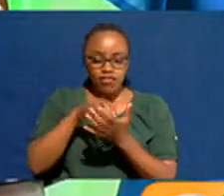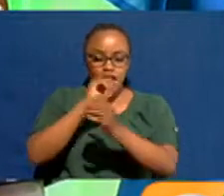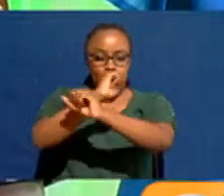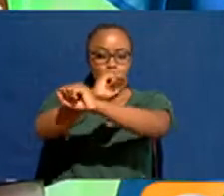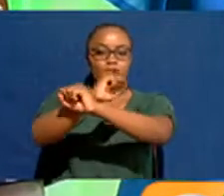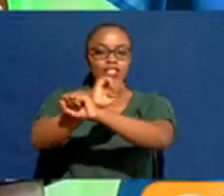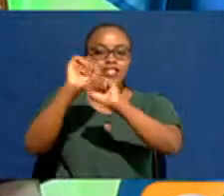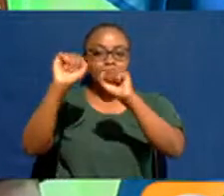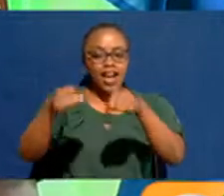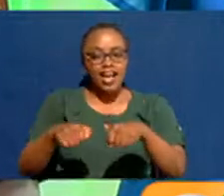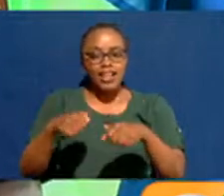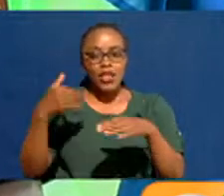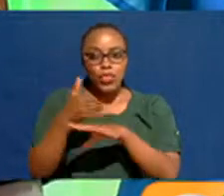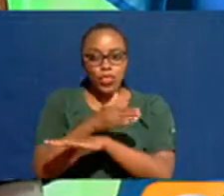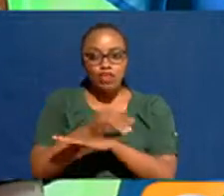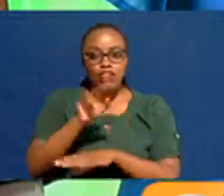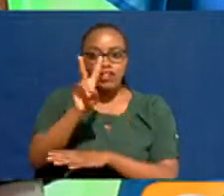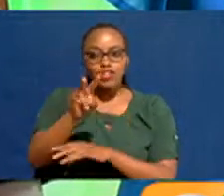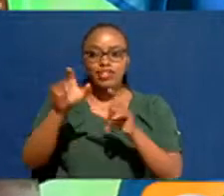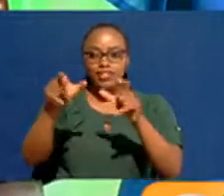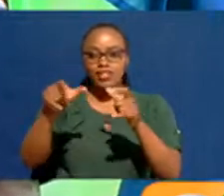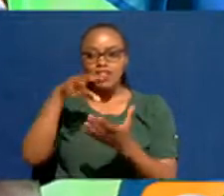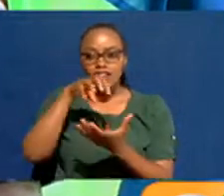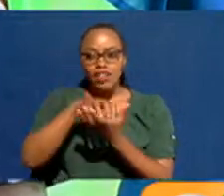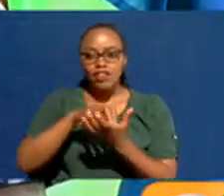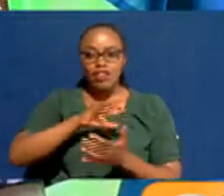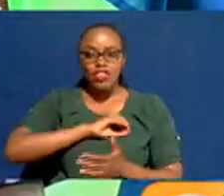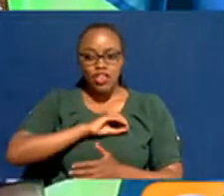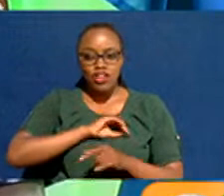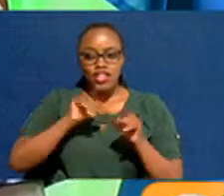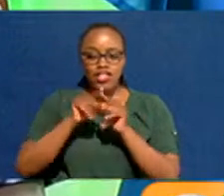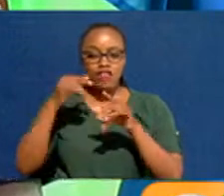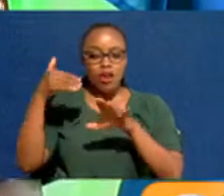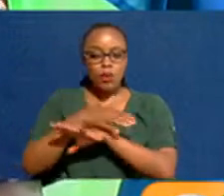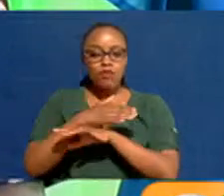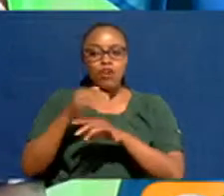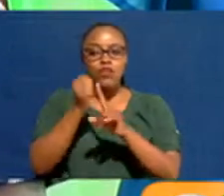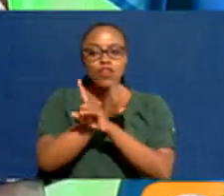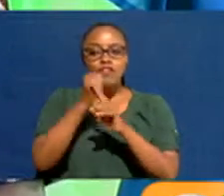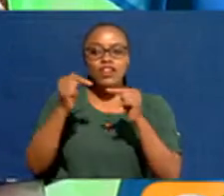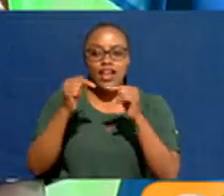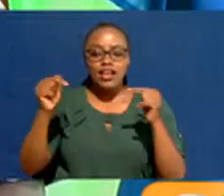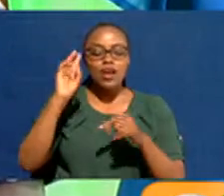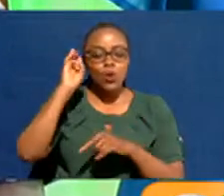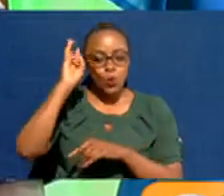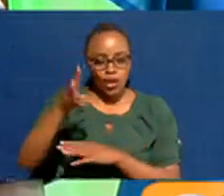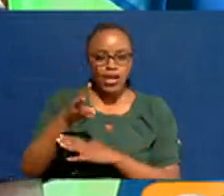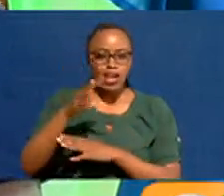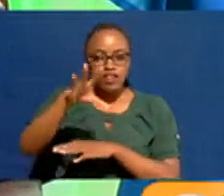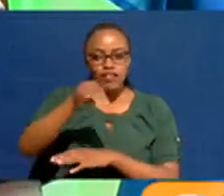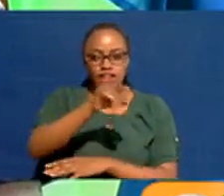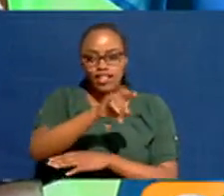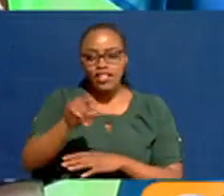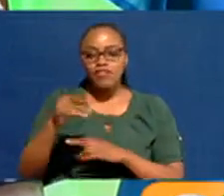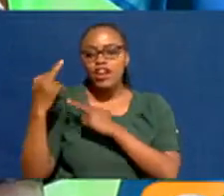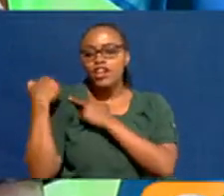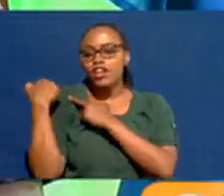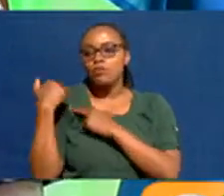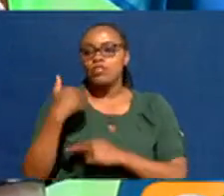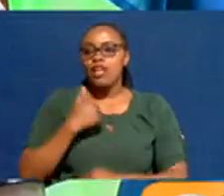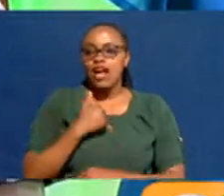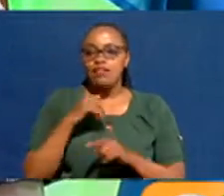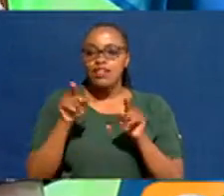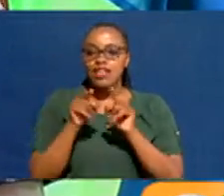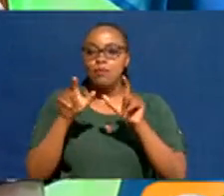cartels, because two media stations are owned by the very cartels we are fighting. And we are going to fight these cartels because we have a responsibility